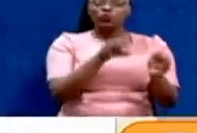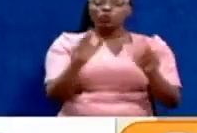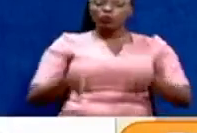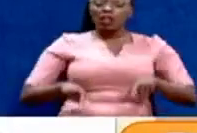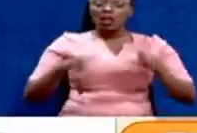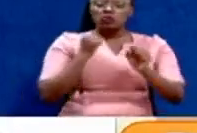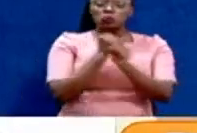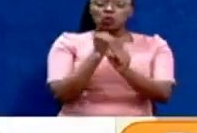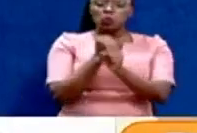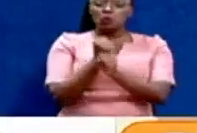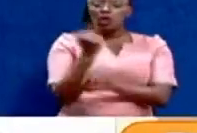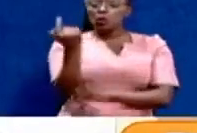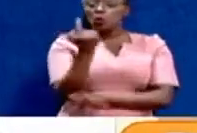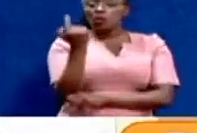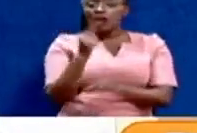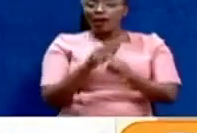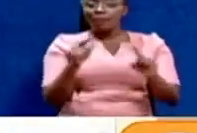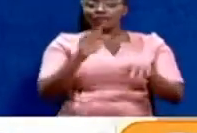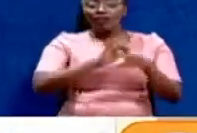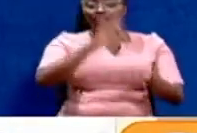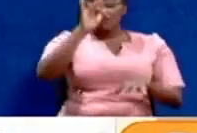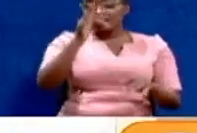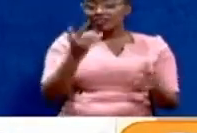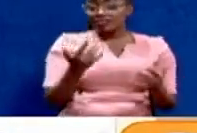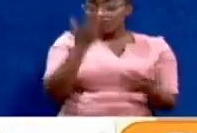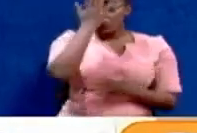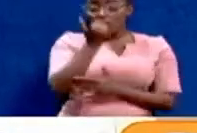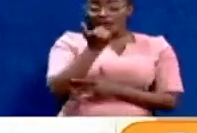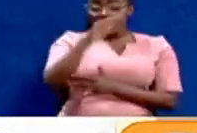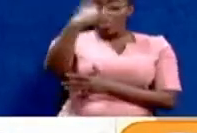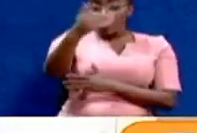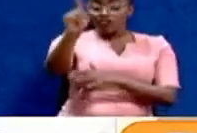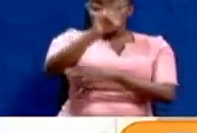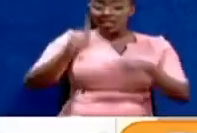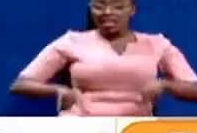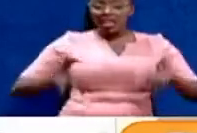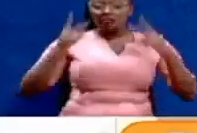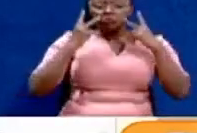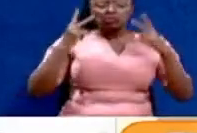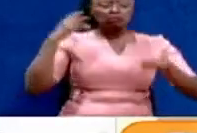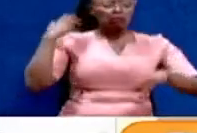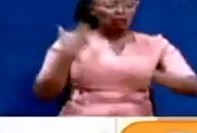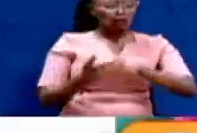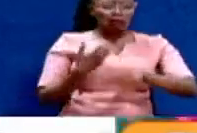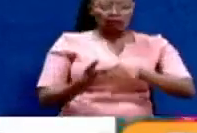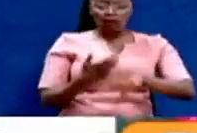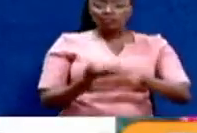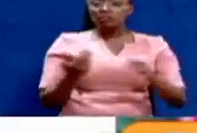ya kuhaso tu. Lakini yani yameaffect, yani hata kwa sababu hata maisha ya kila siku, yani unaona inakuwa gumu hata kugaramia.